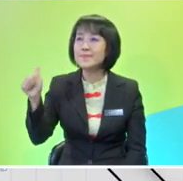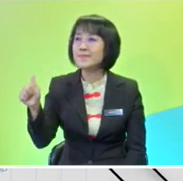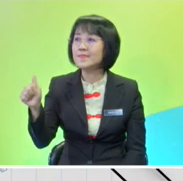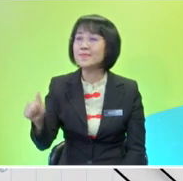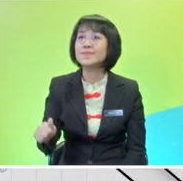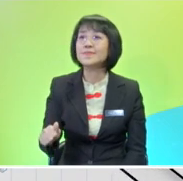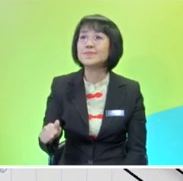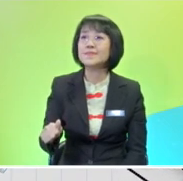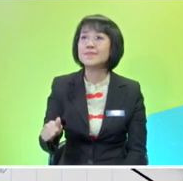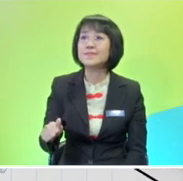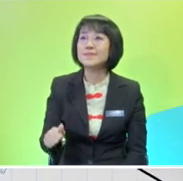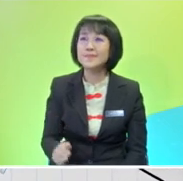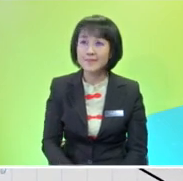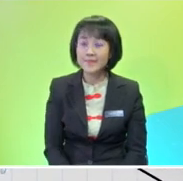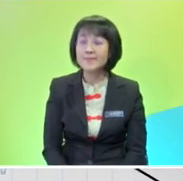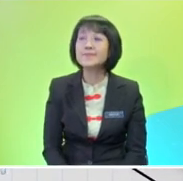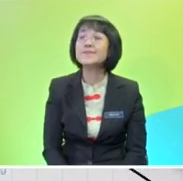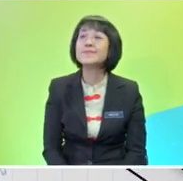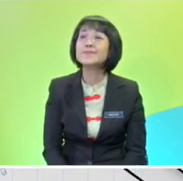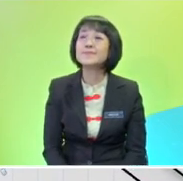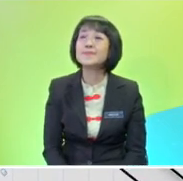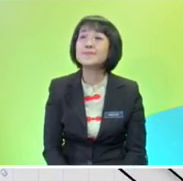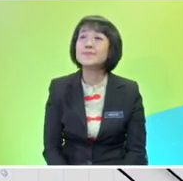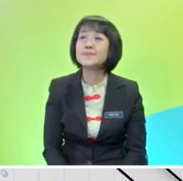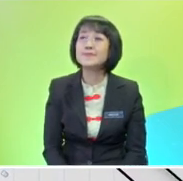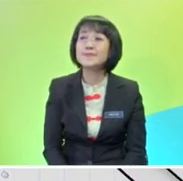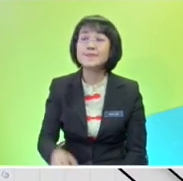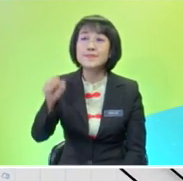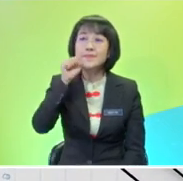your robot's name is Stella.